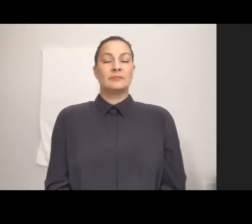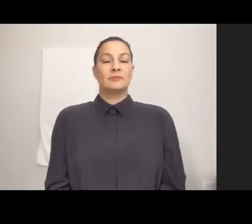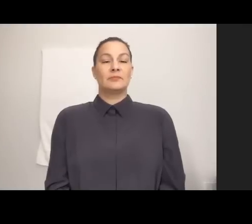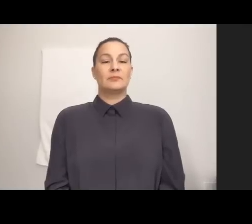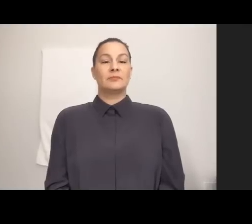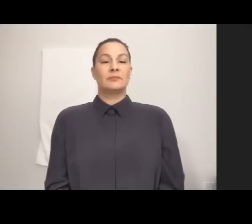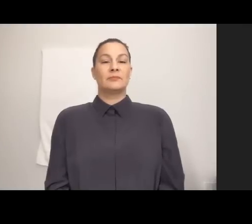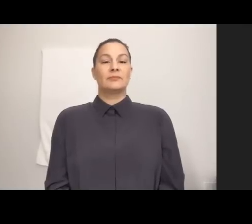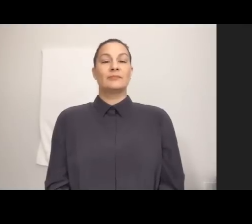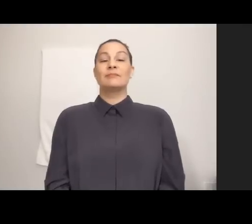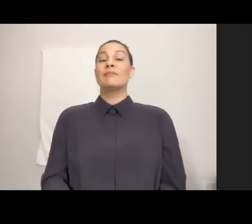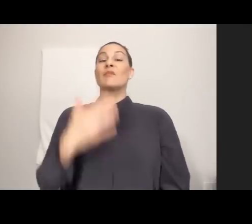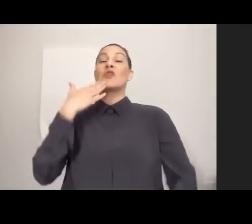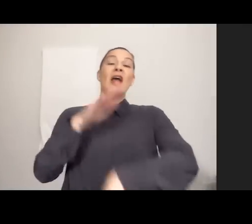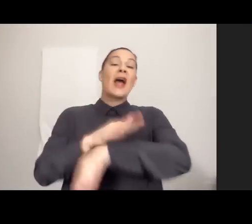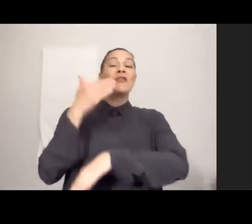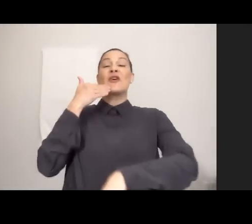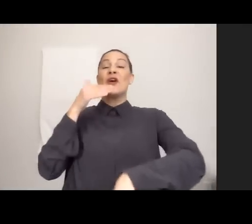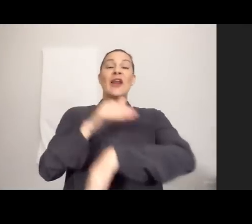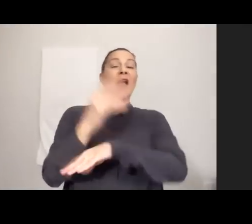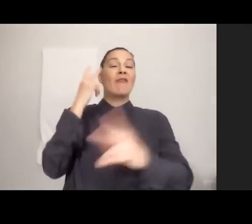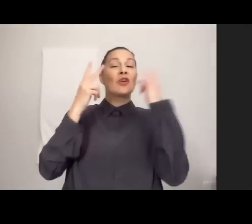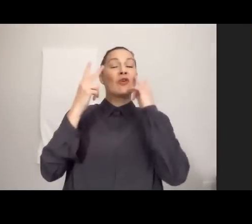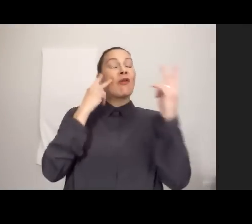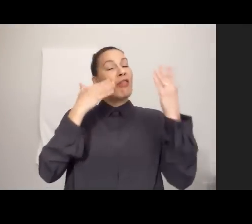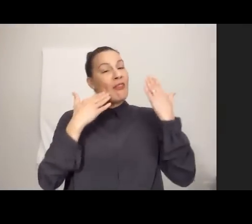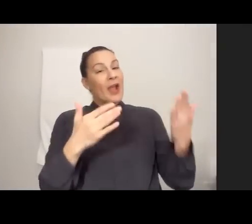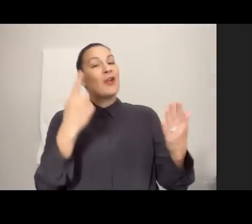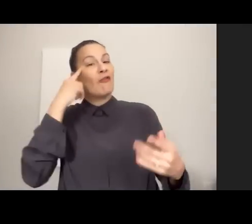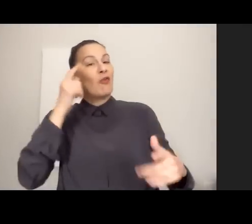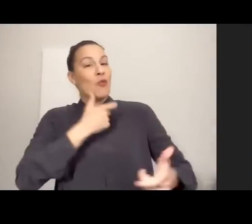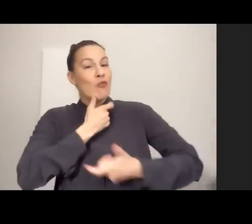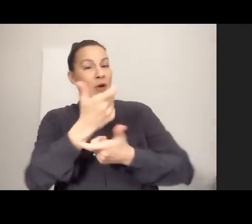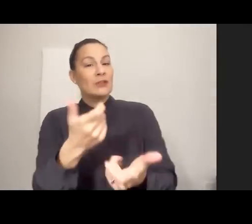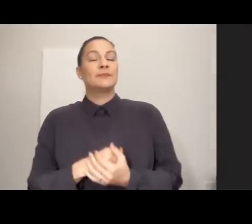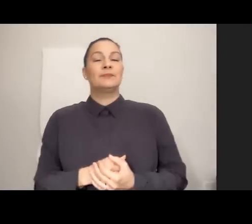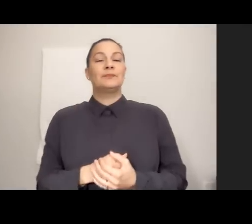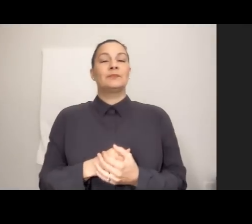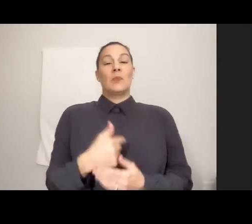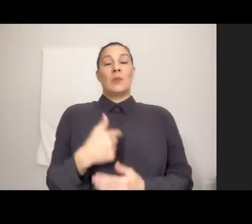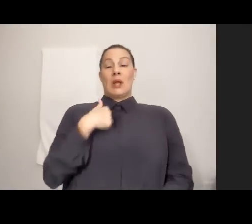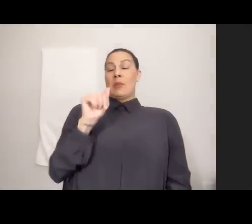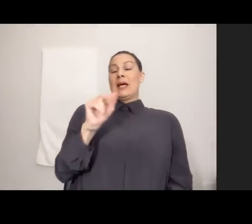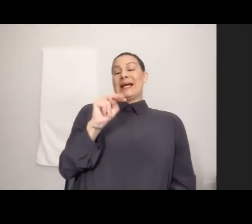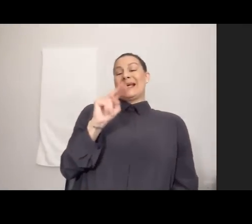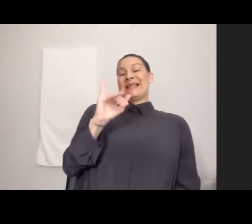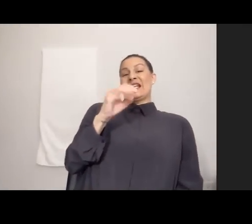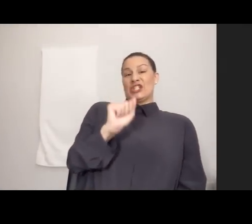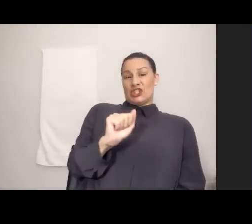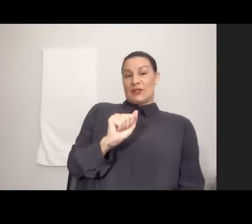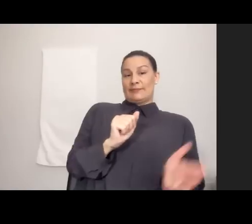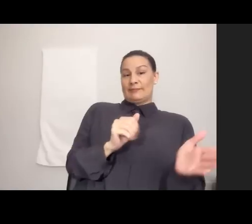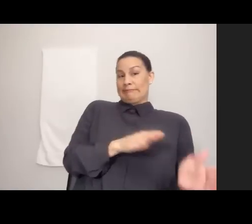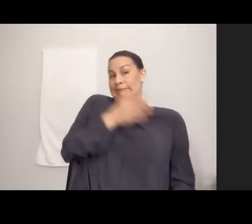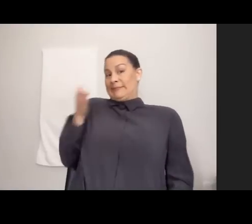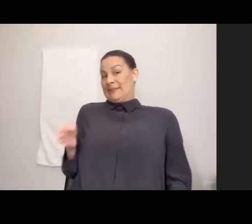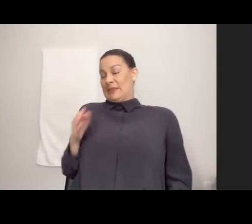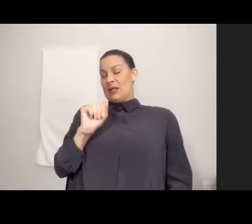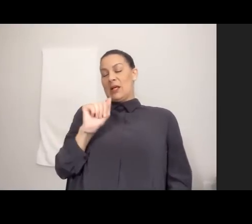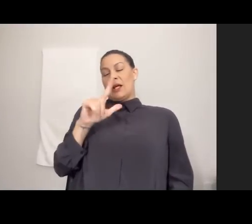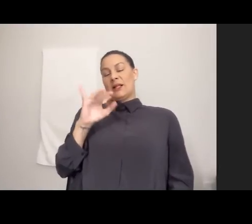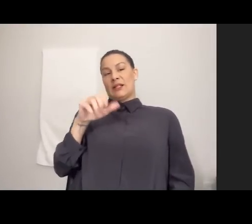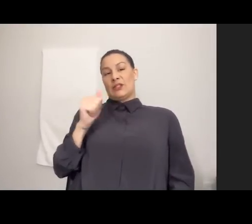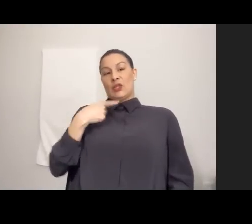Good afternoon, viewers. Thank you for tuning in. So I'm Anisha, this is Alicia. We're two